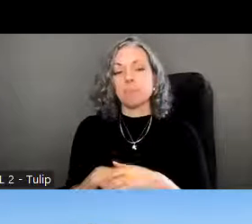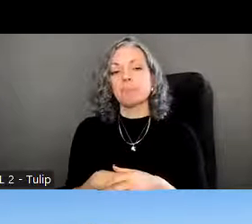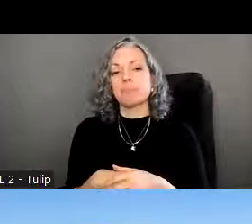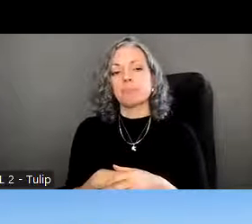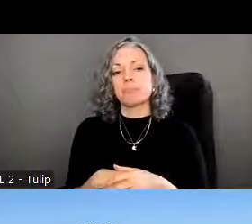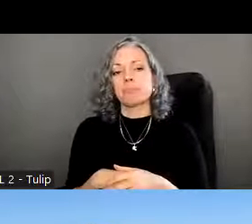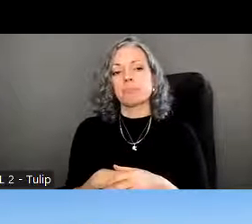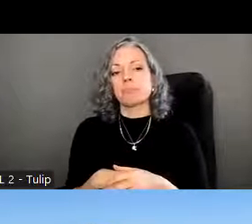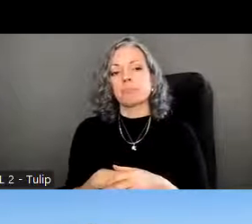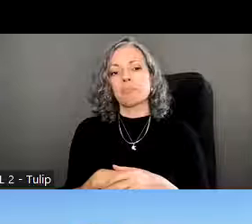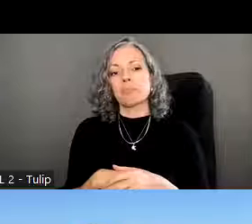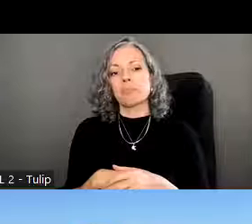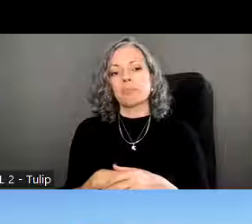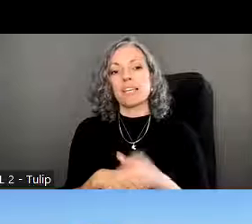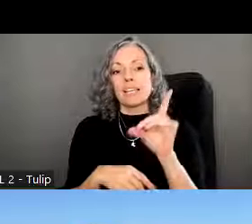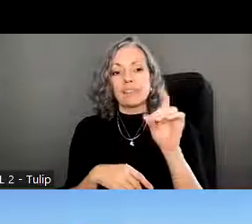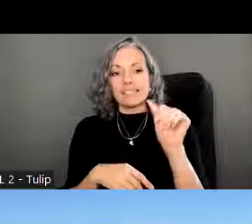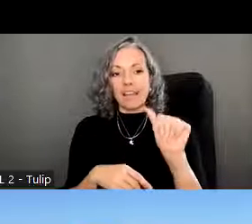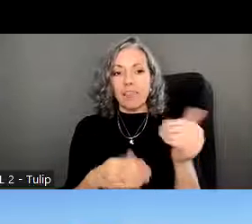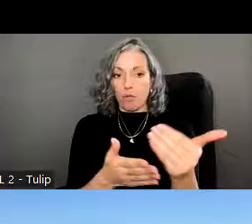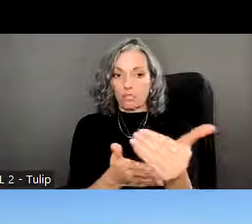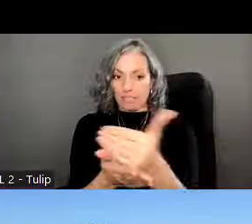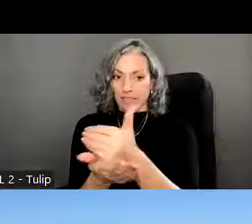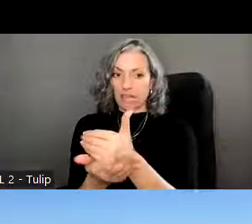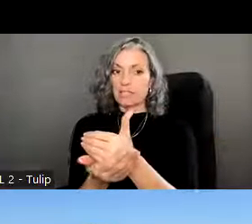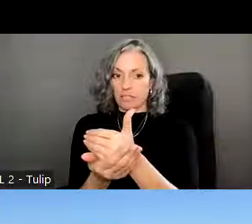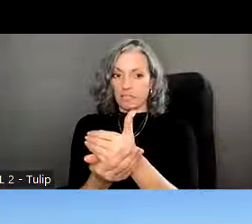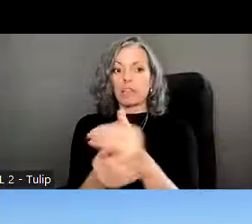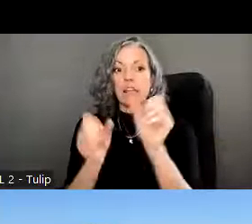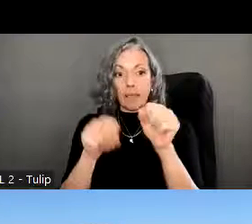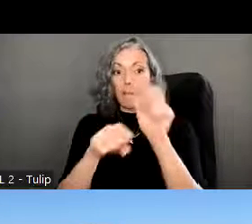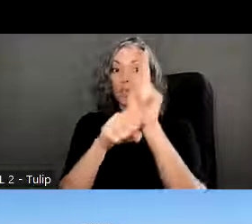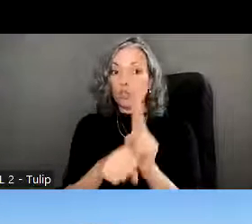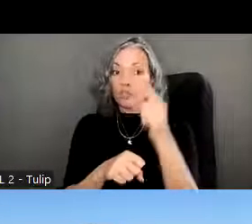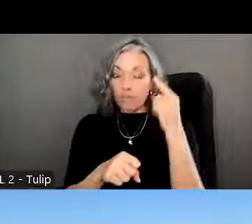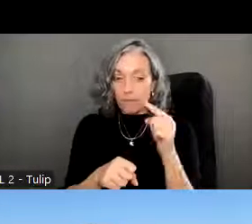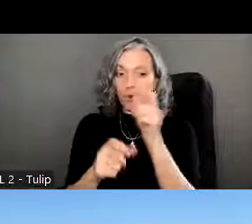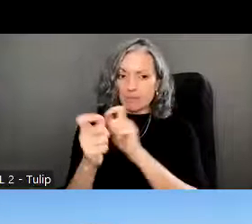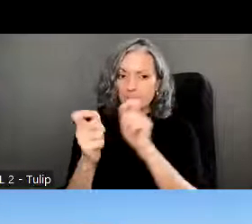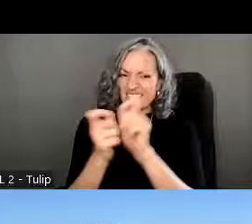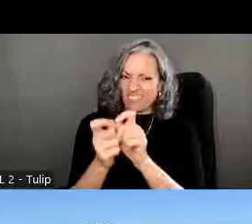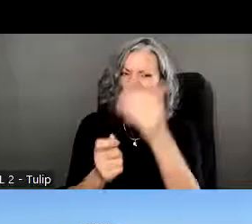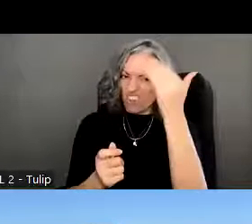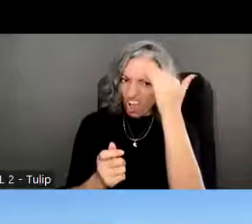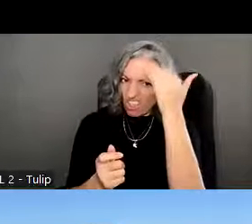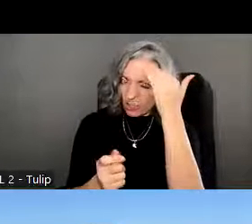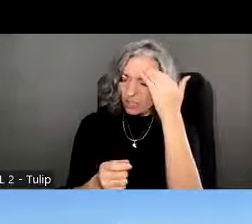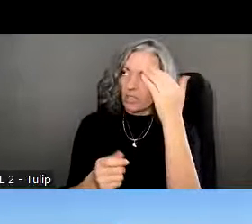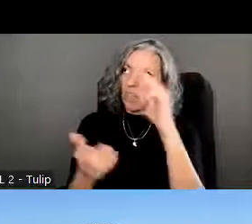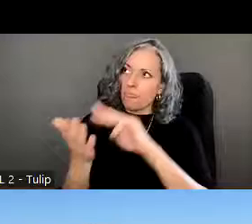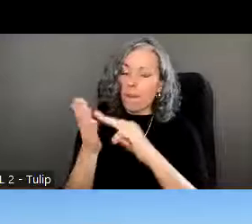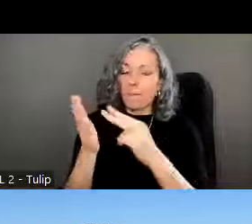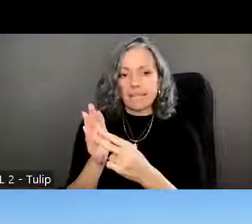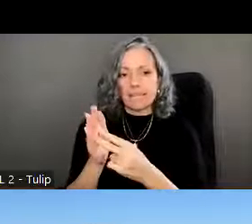The data that is collected, it can be used for site-specific knowledge. In other words, because